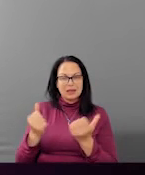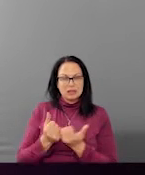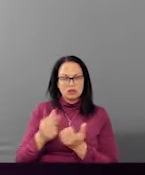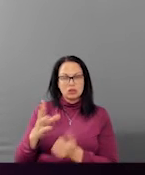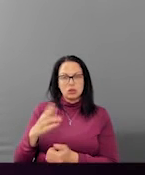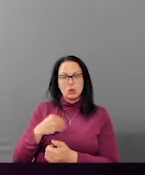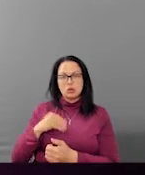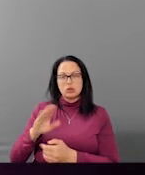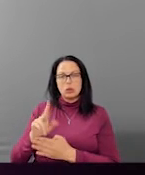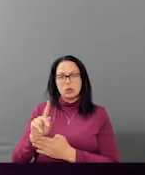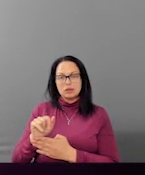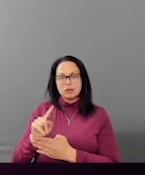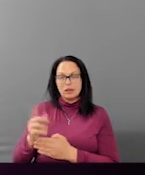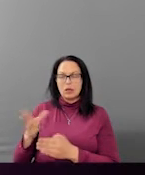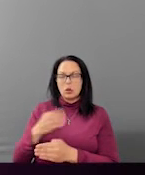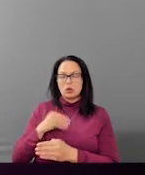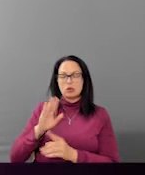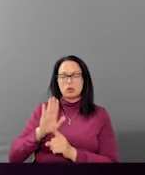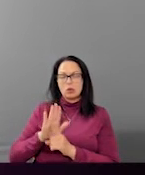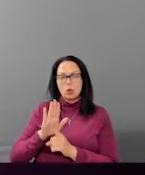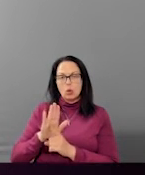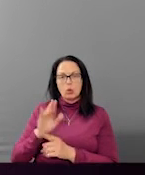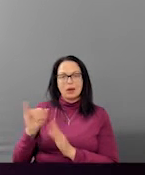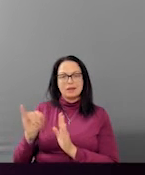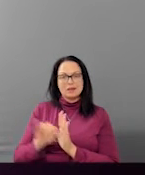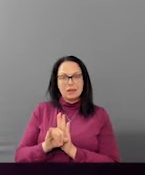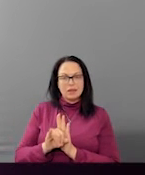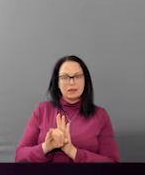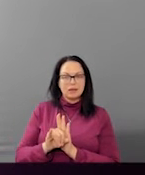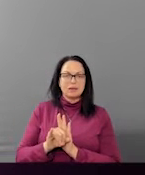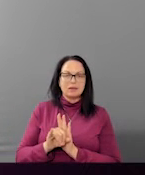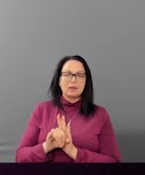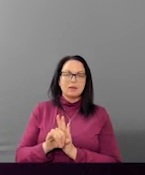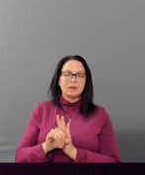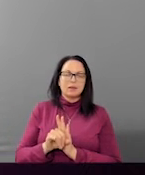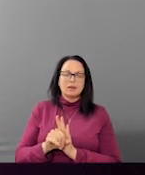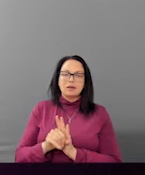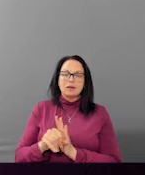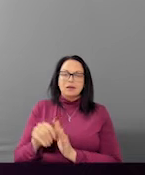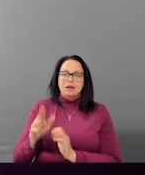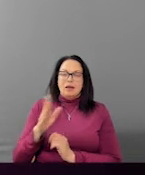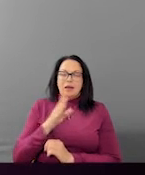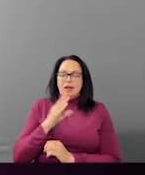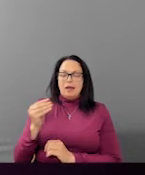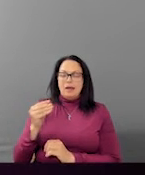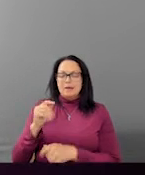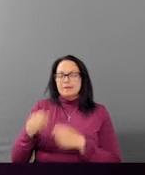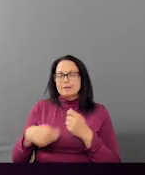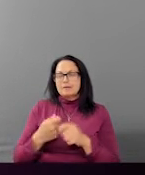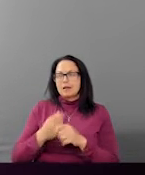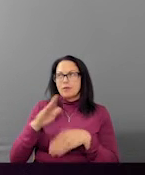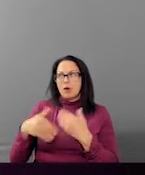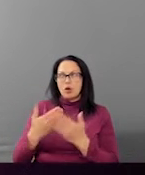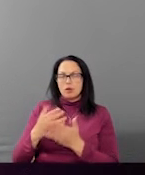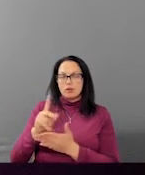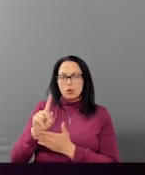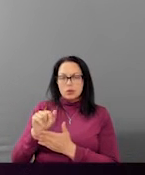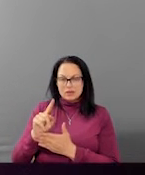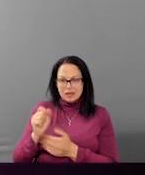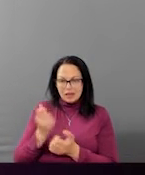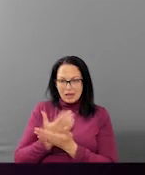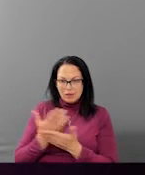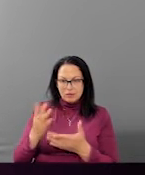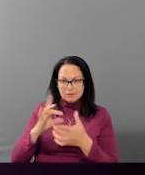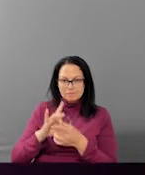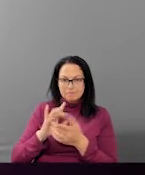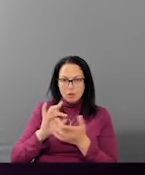own data and owning your own identity, where instead of all of your data and everything associated with the moves that you make online